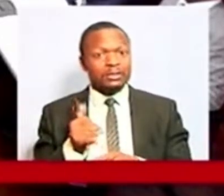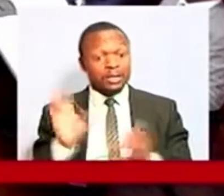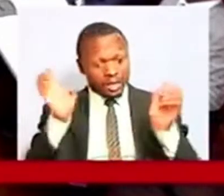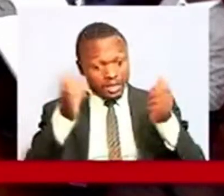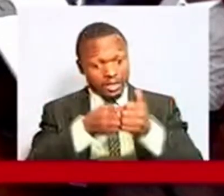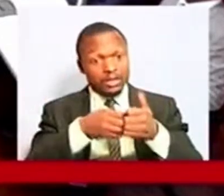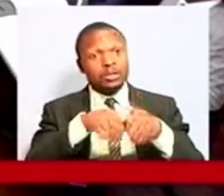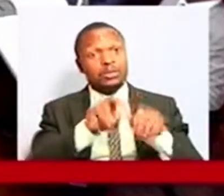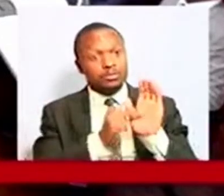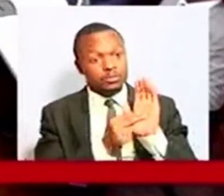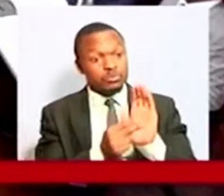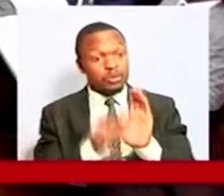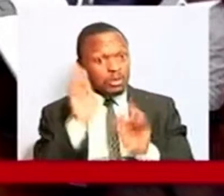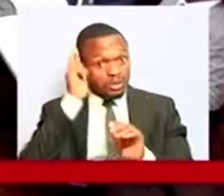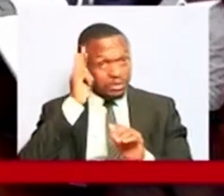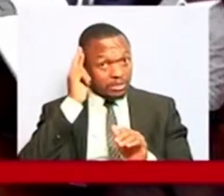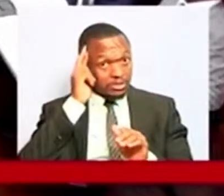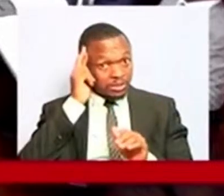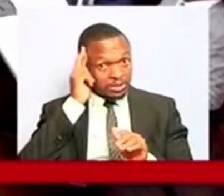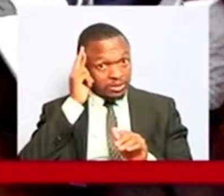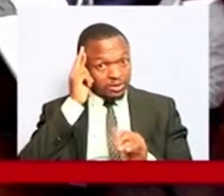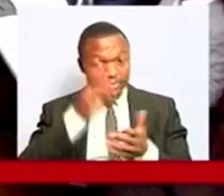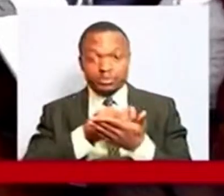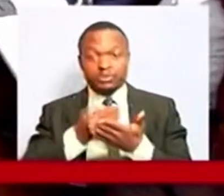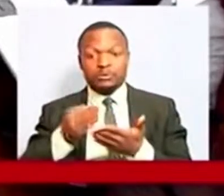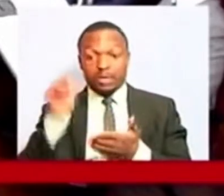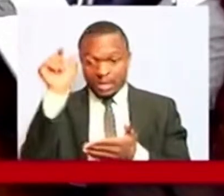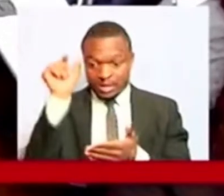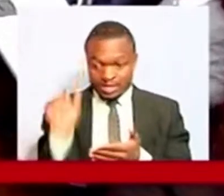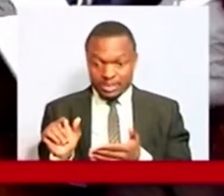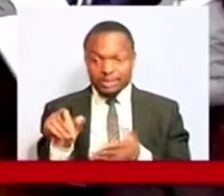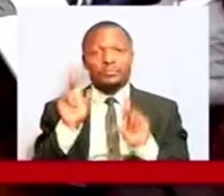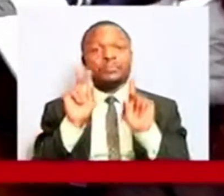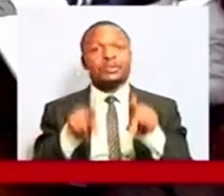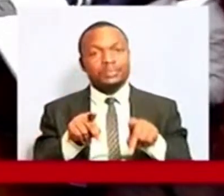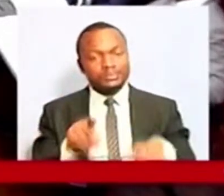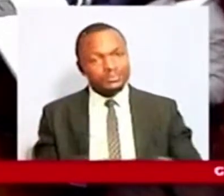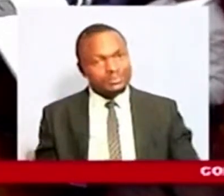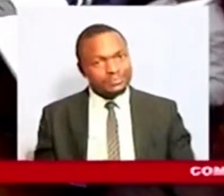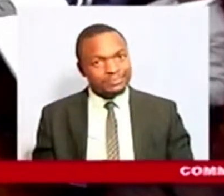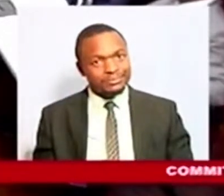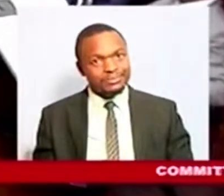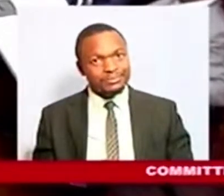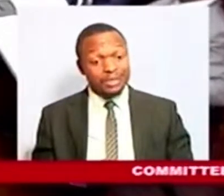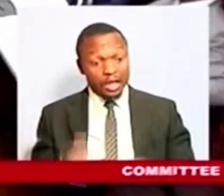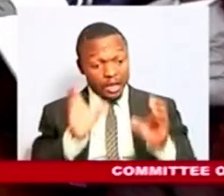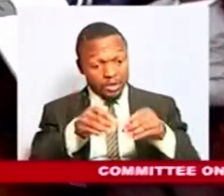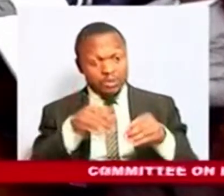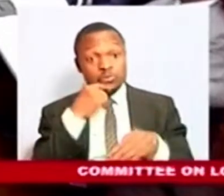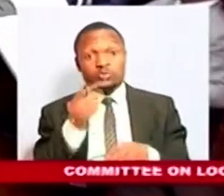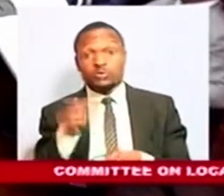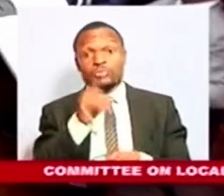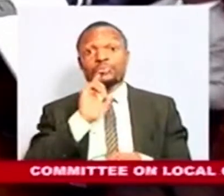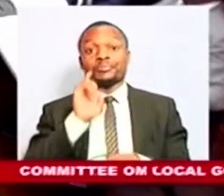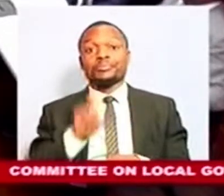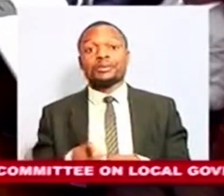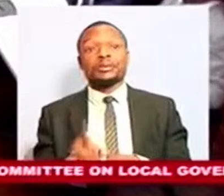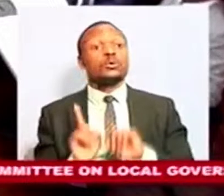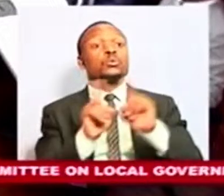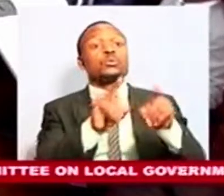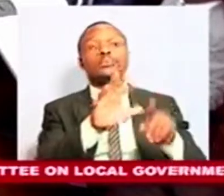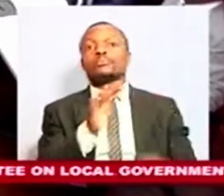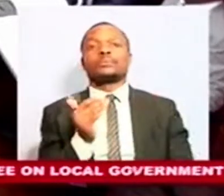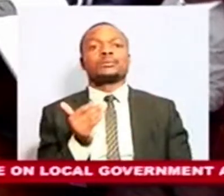will indicate the reasons for the failure of each individual. And the committee is saying you should have gone